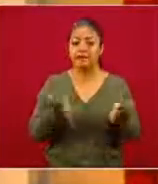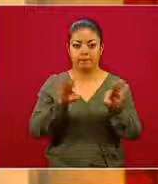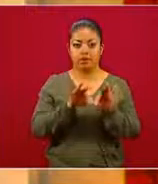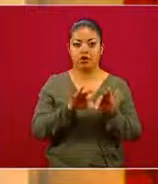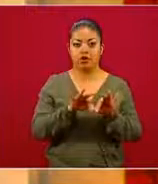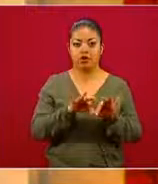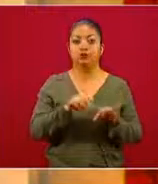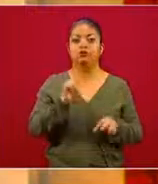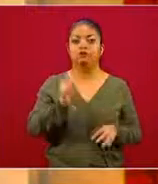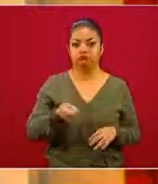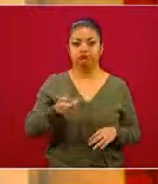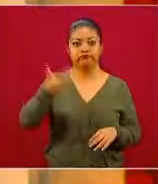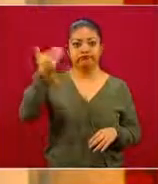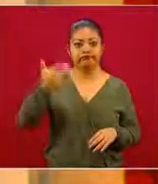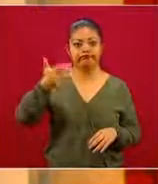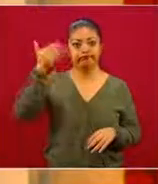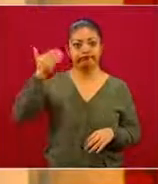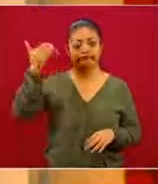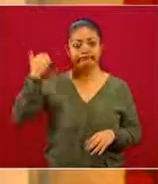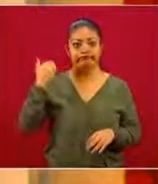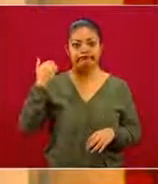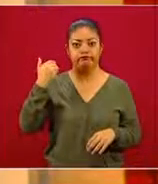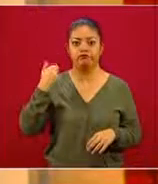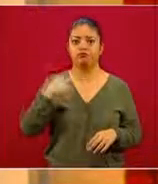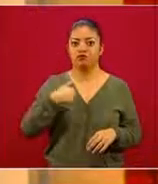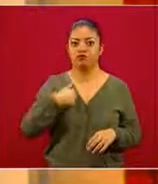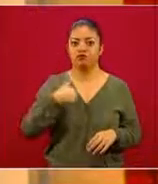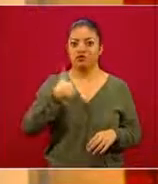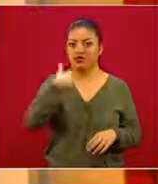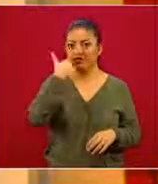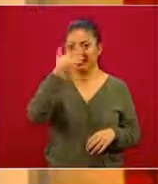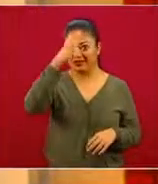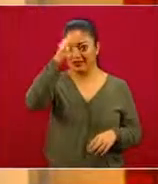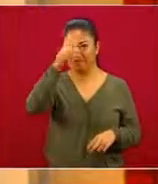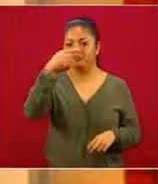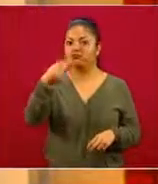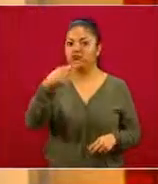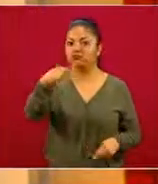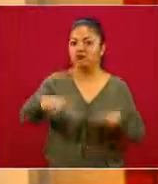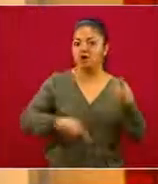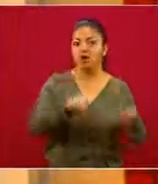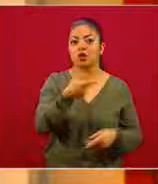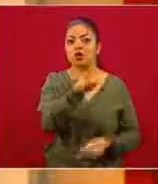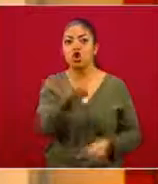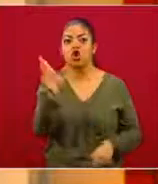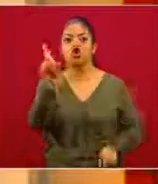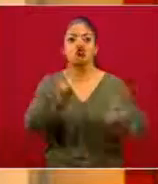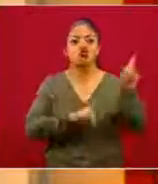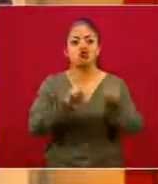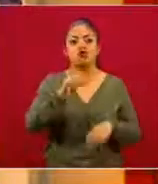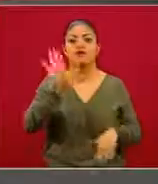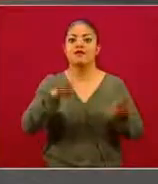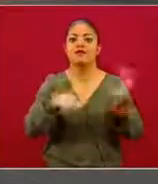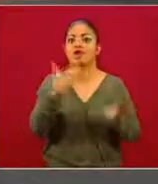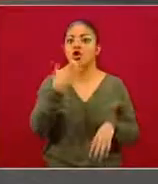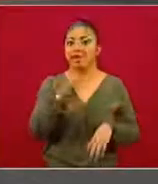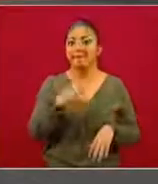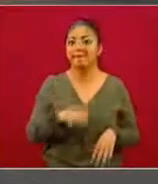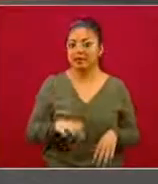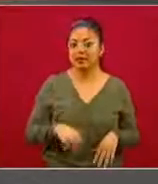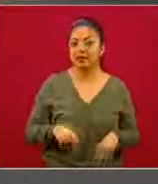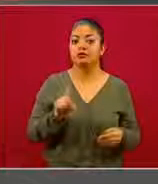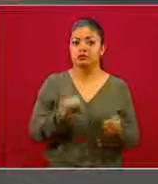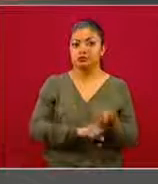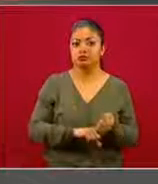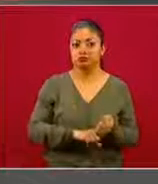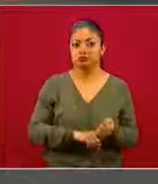and que then desde hace today, varias as a sesiones special feature, queríamos tratar. I'm going Han to salido talk preguntas, to you about inquietudes, something that comentarios, you have y asked trajimos us a about a la